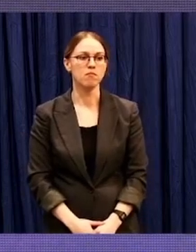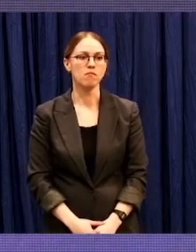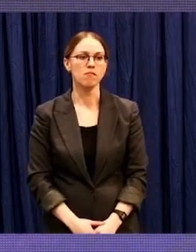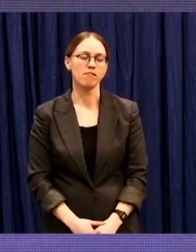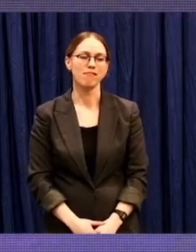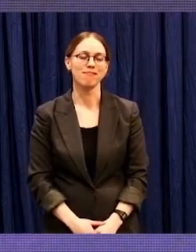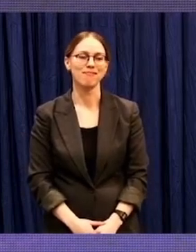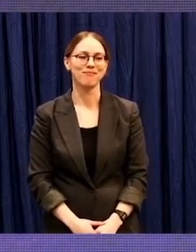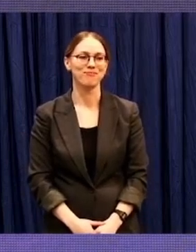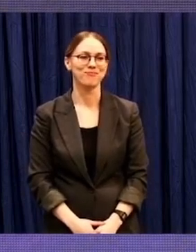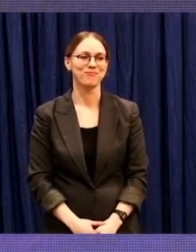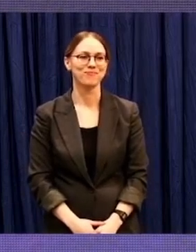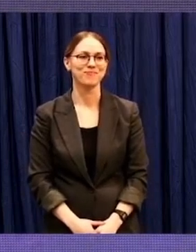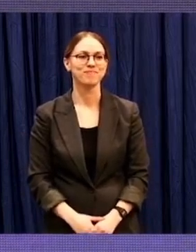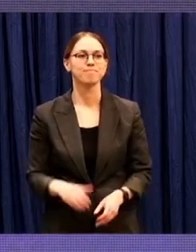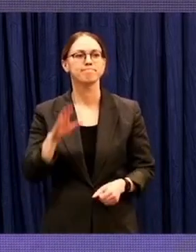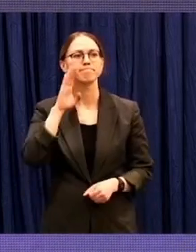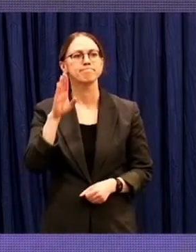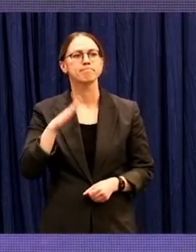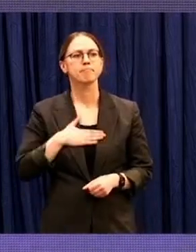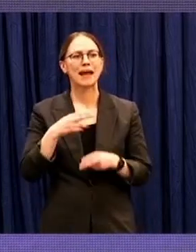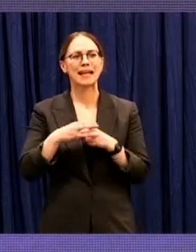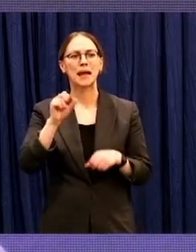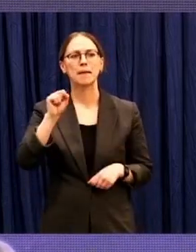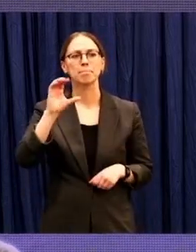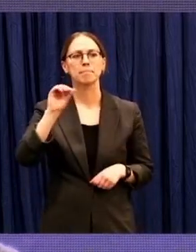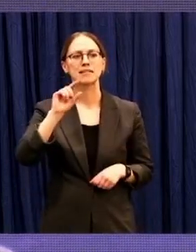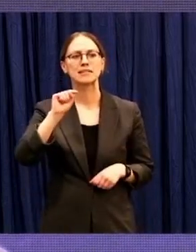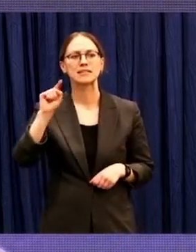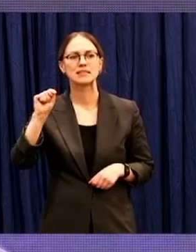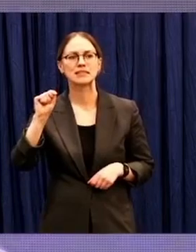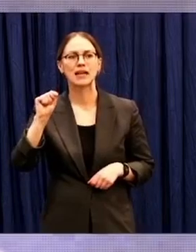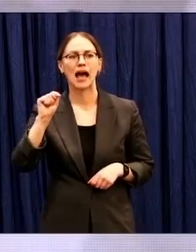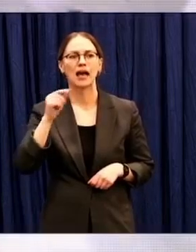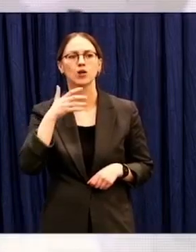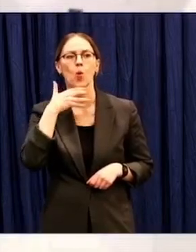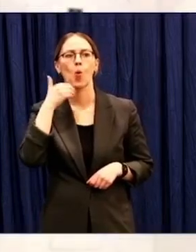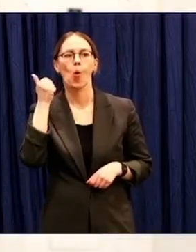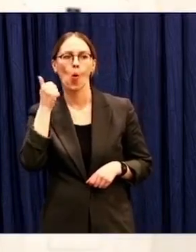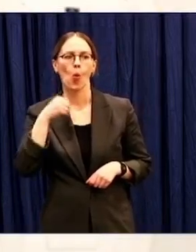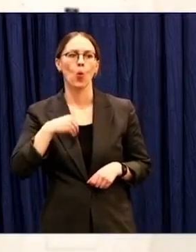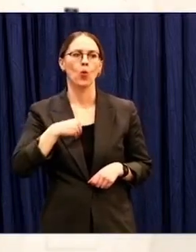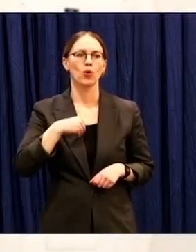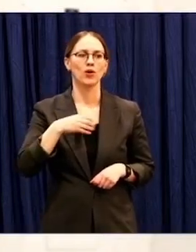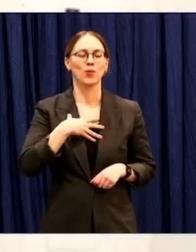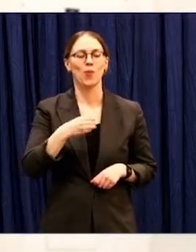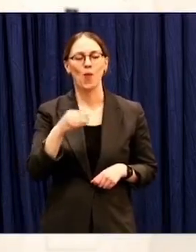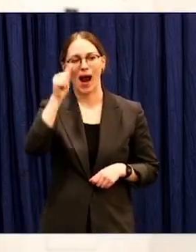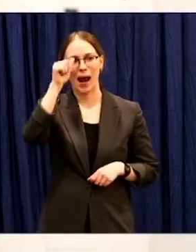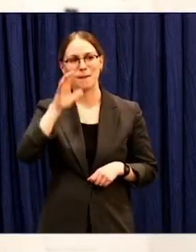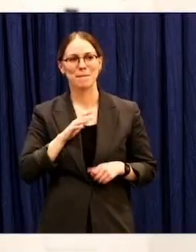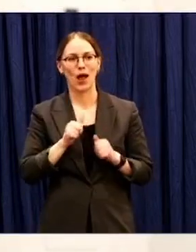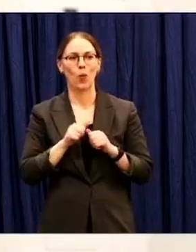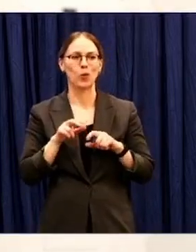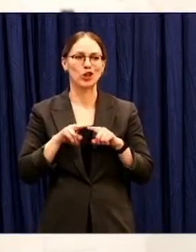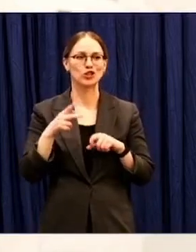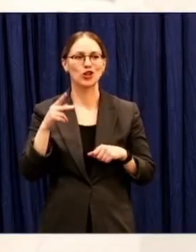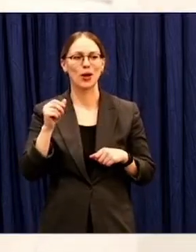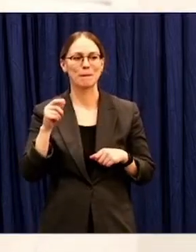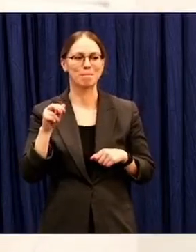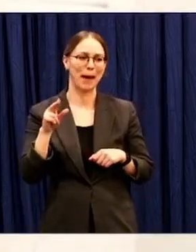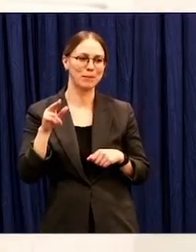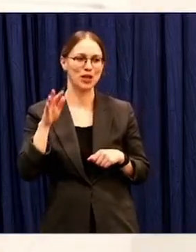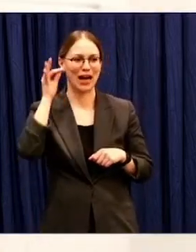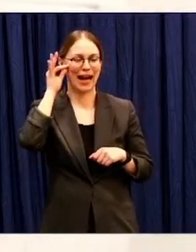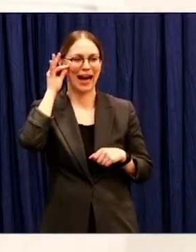Oh, okay. Hi, my name is Scott. I'm an older Caucasian male, salt and pepper hair. My question is,